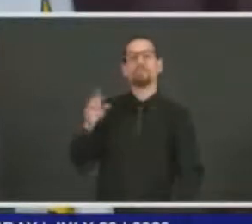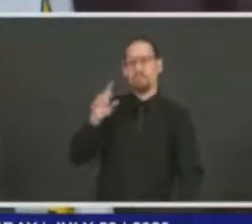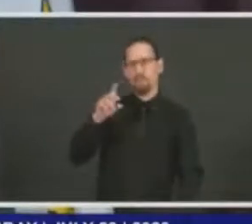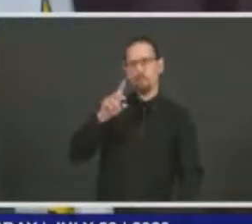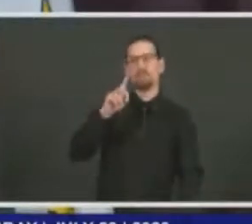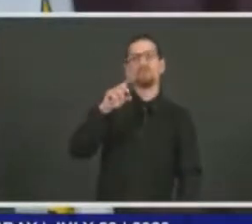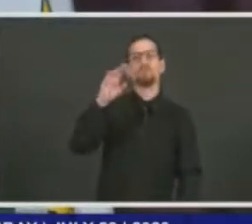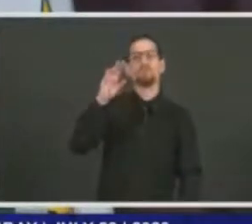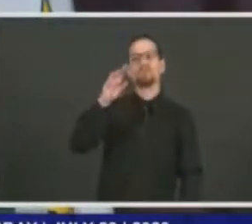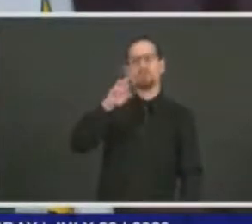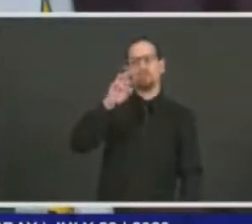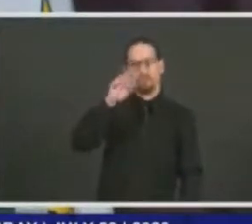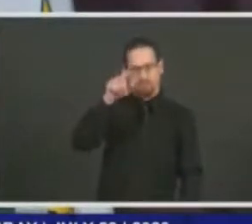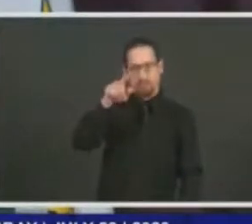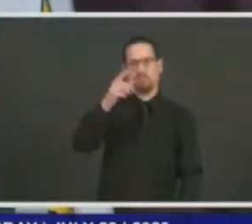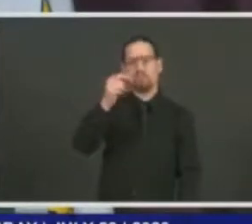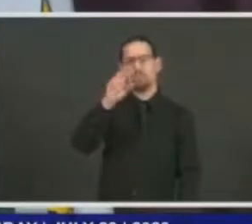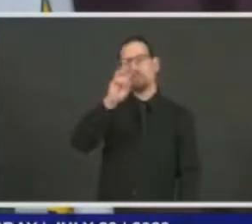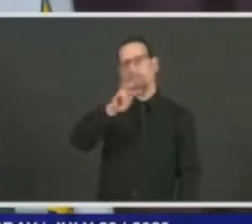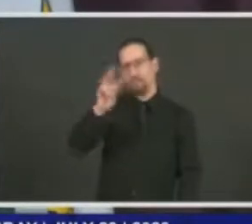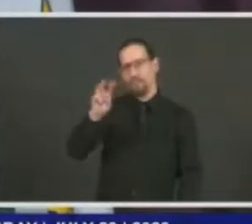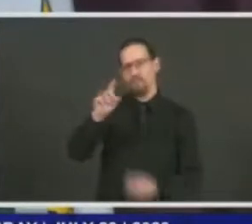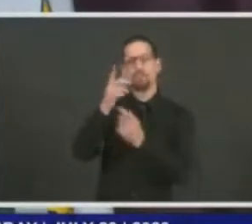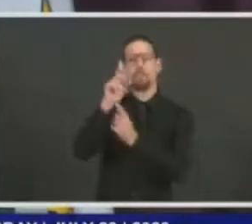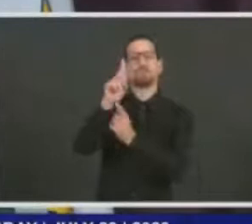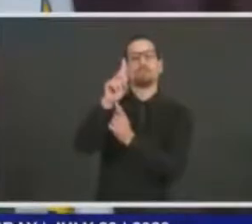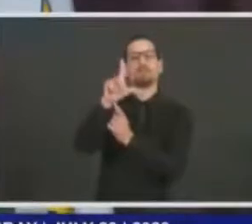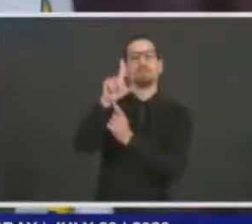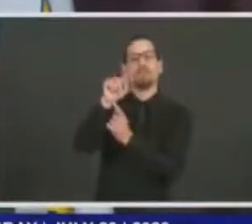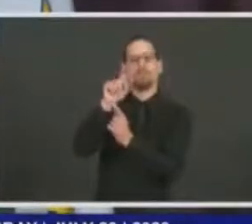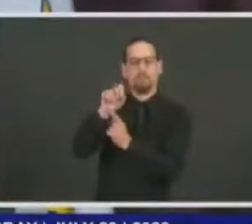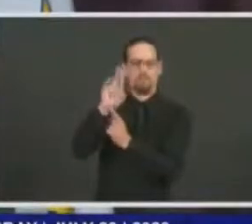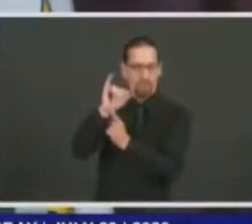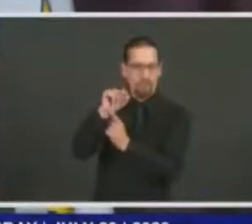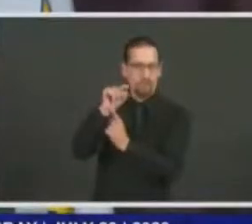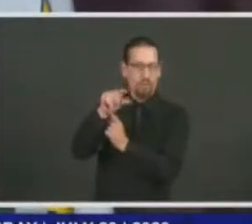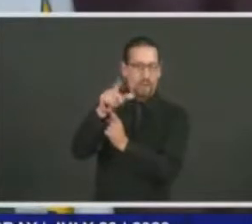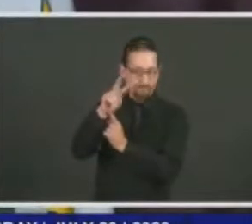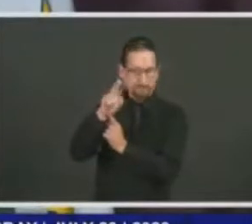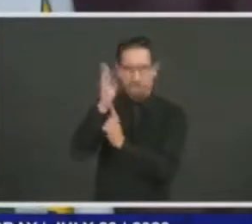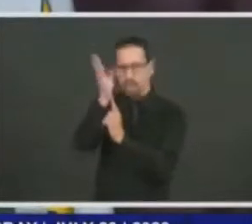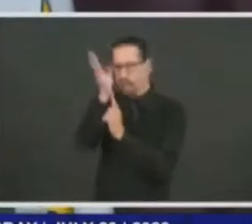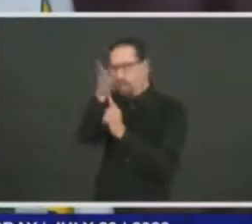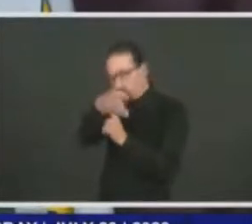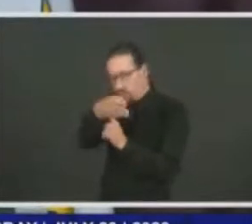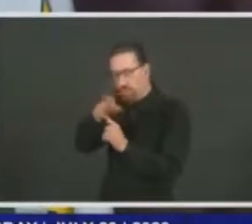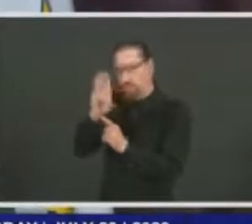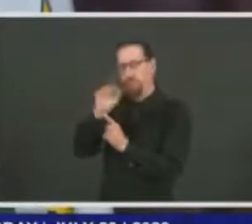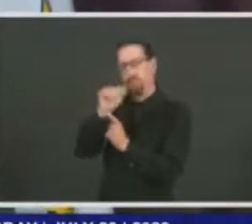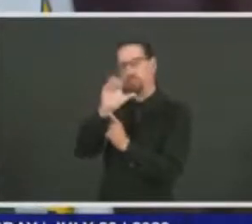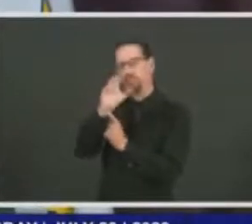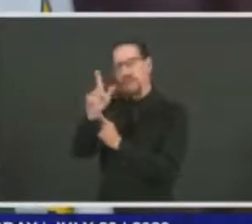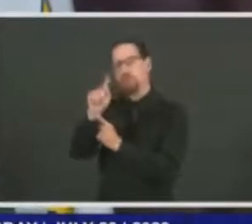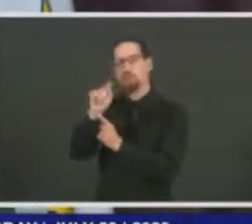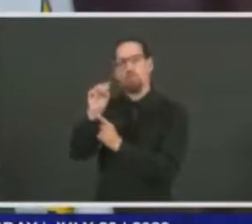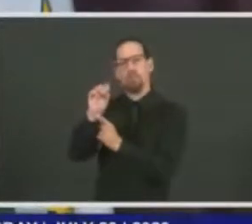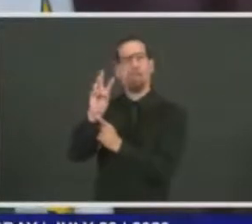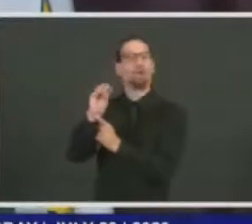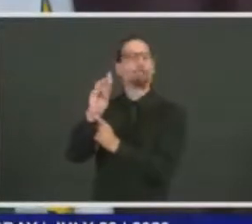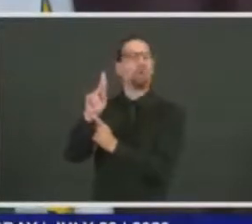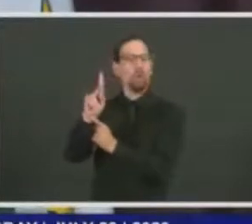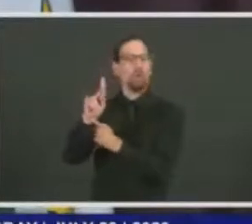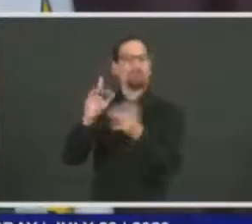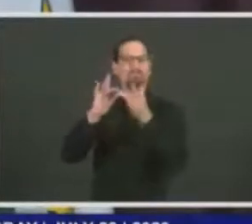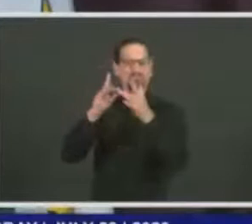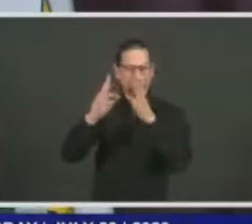it. We're going to get you into training. We're going to give you job coaching. We're going to help you with your resume. And we have dozens of employers